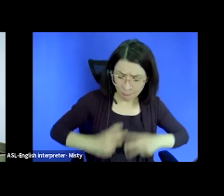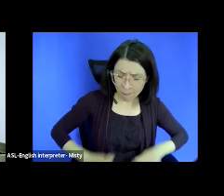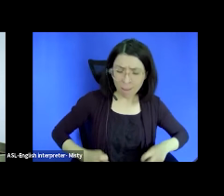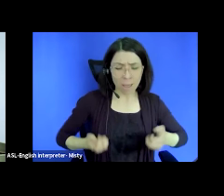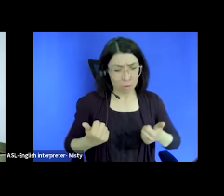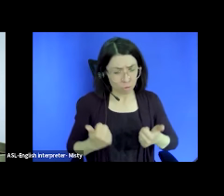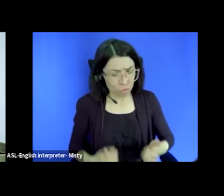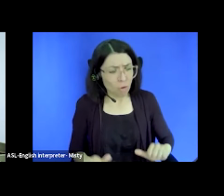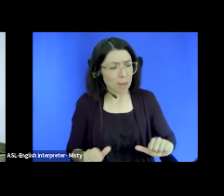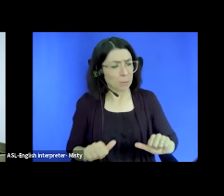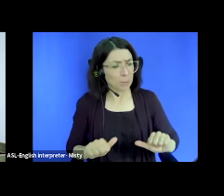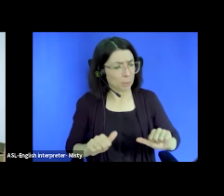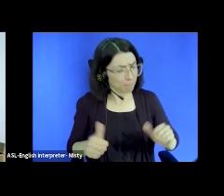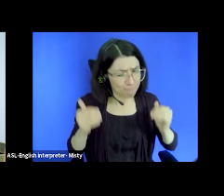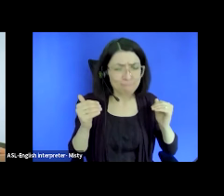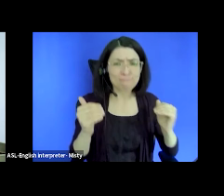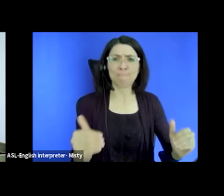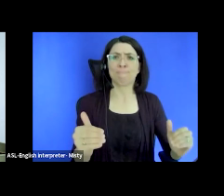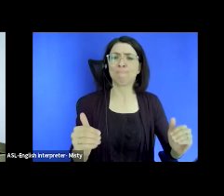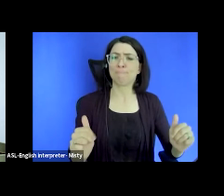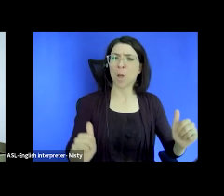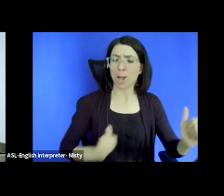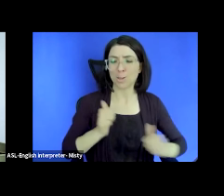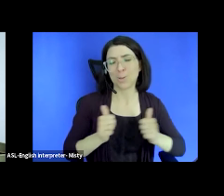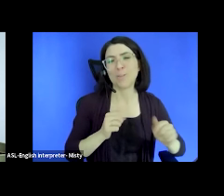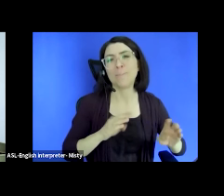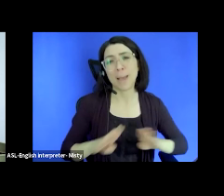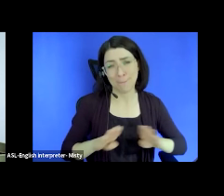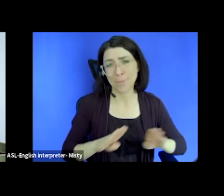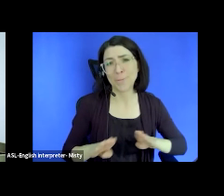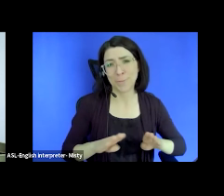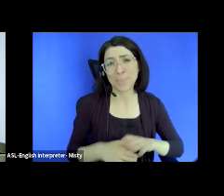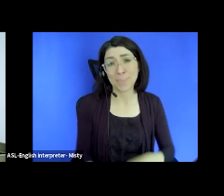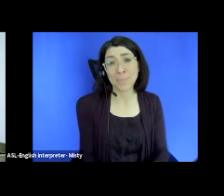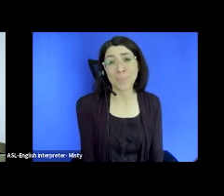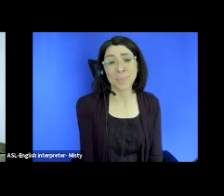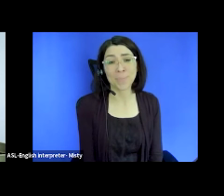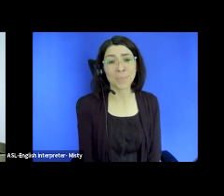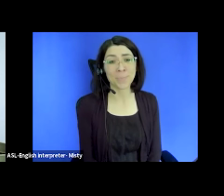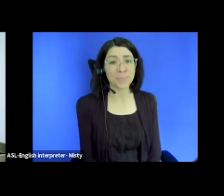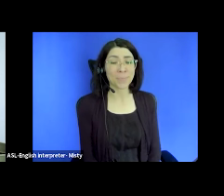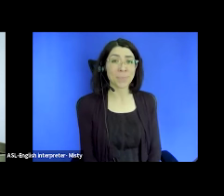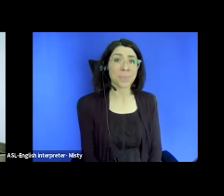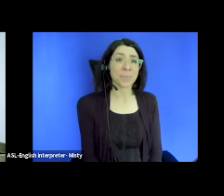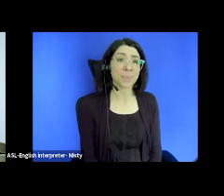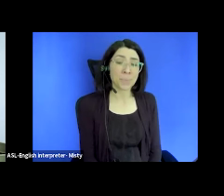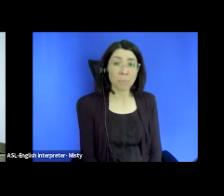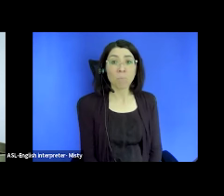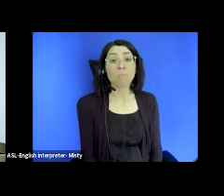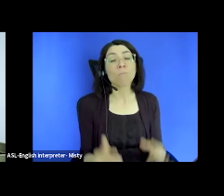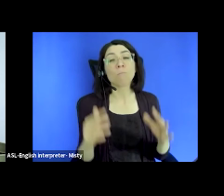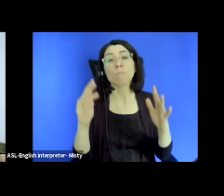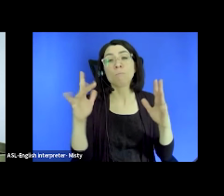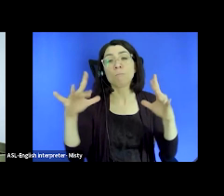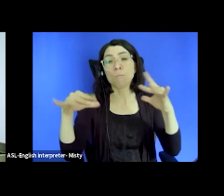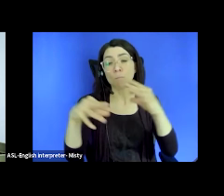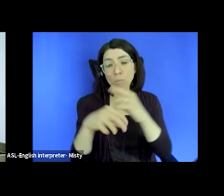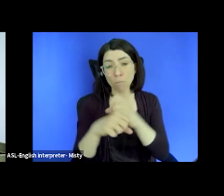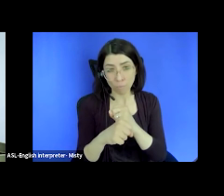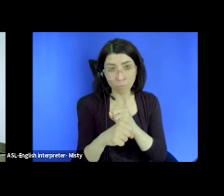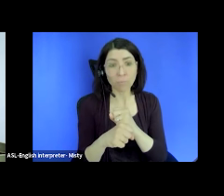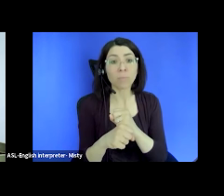behavior, to also implement those assertive behaviors. Okay. So to summarize, our thinking can